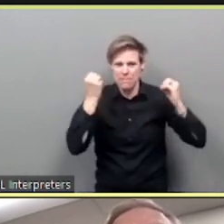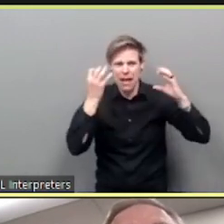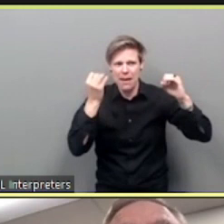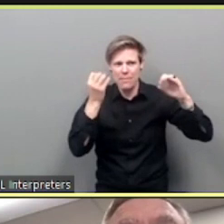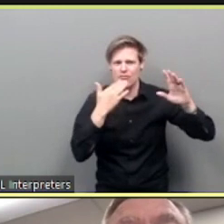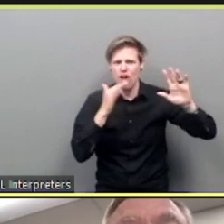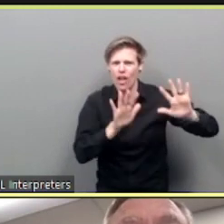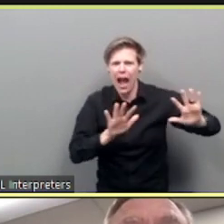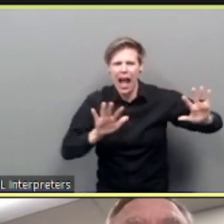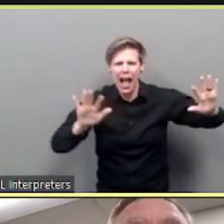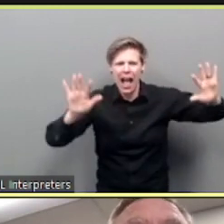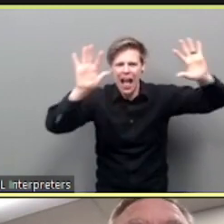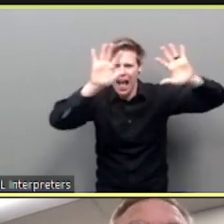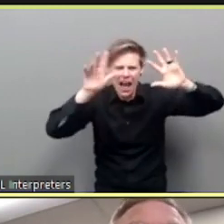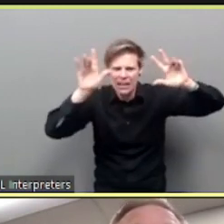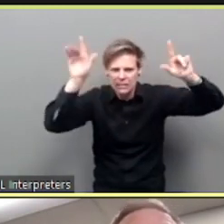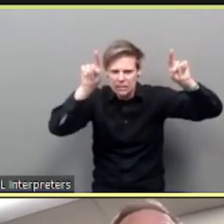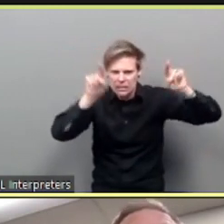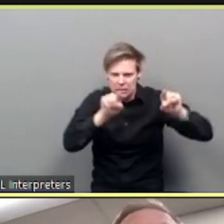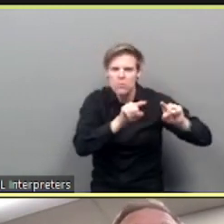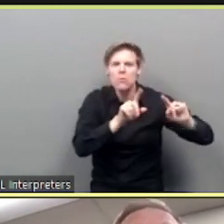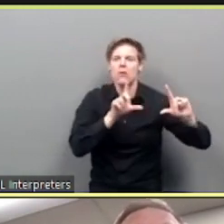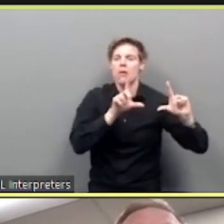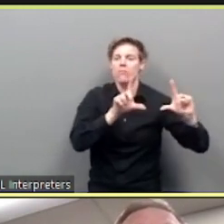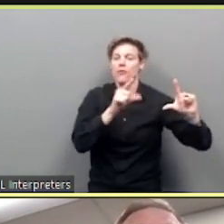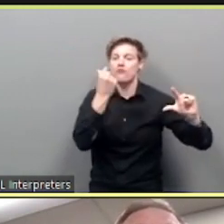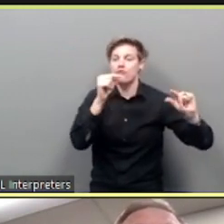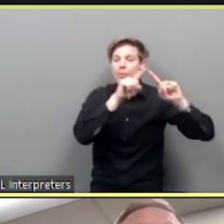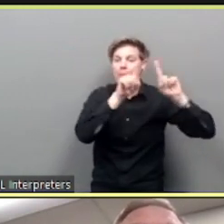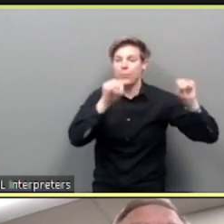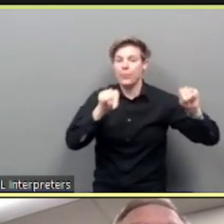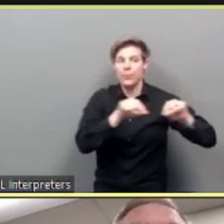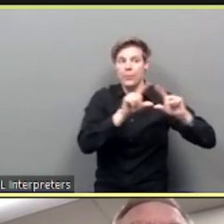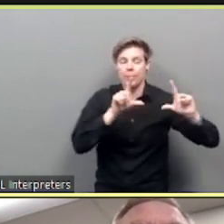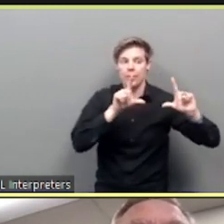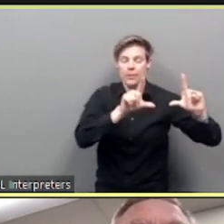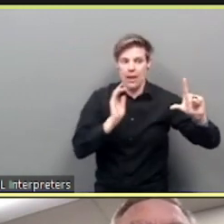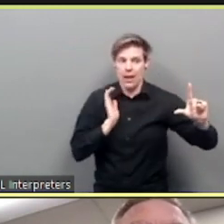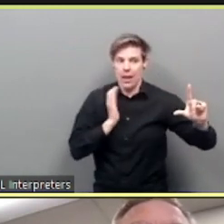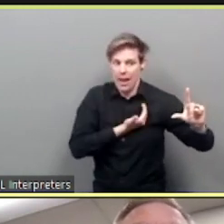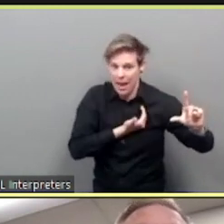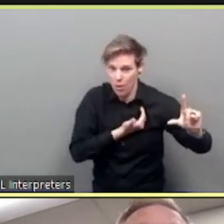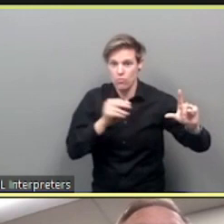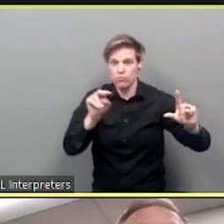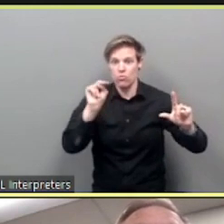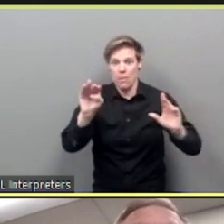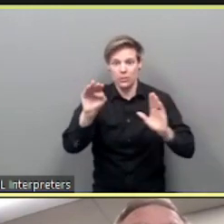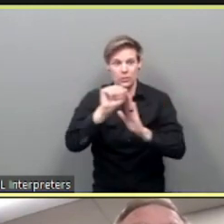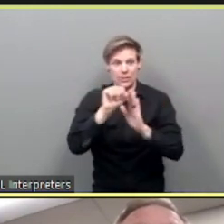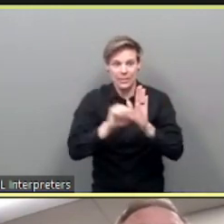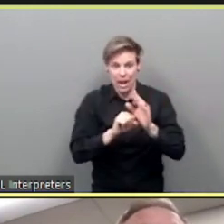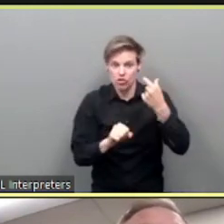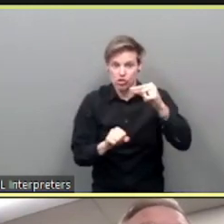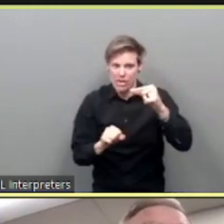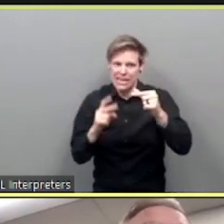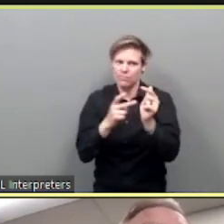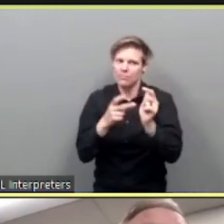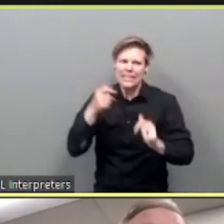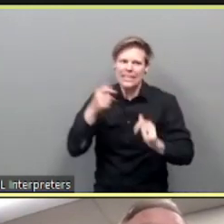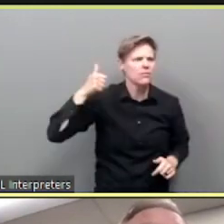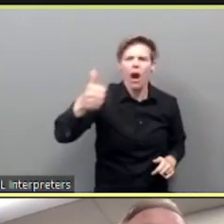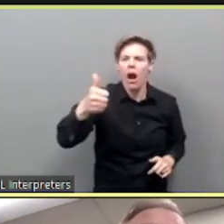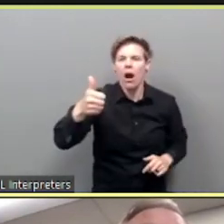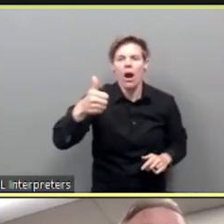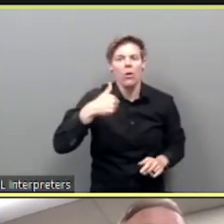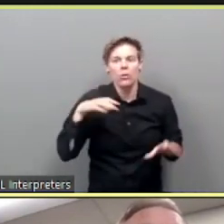myself. I'm not very good with colors, but let me just tell you that green is really good. Green means a